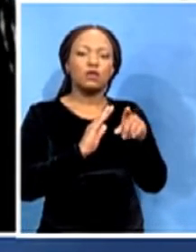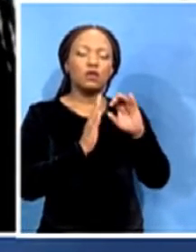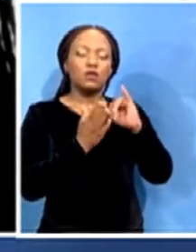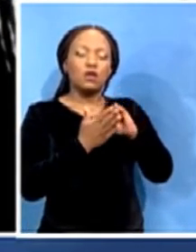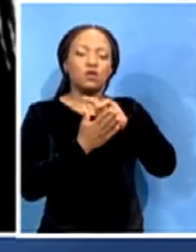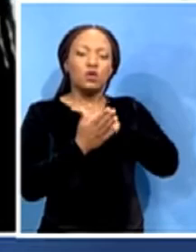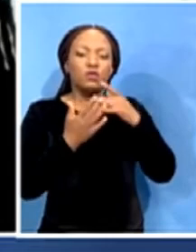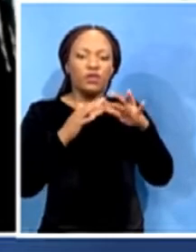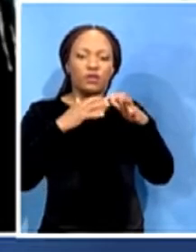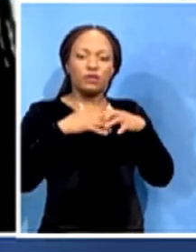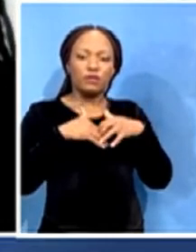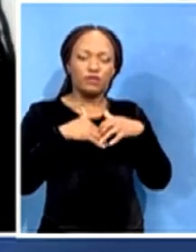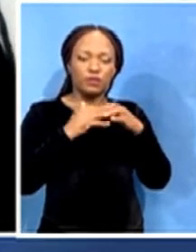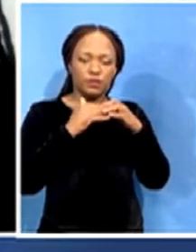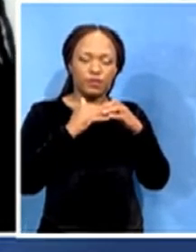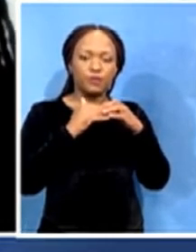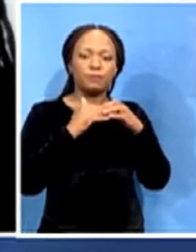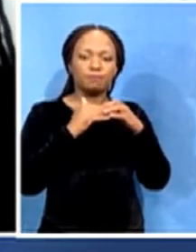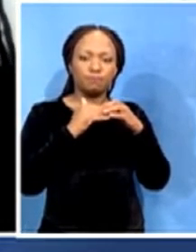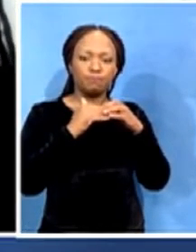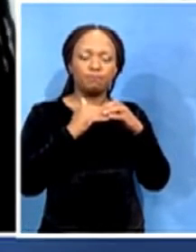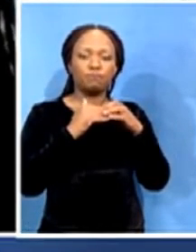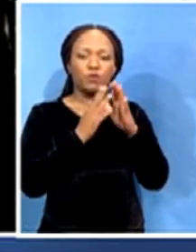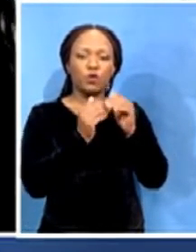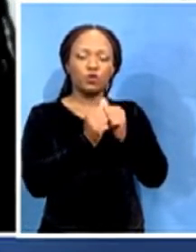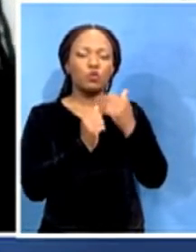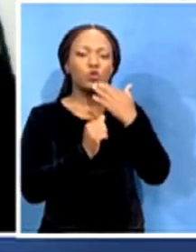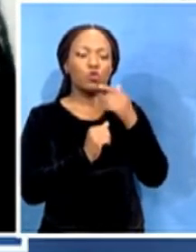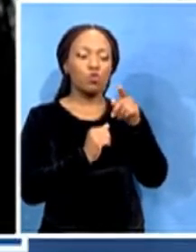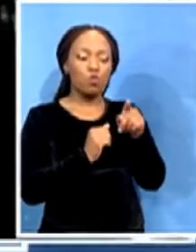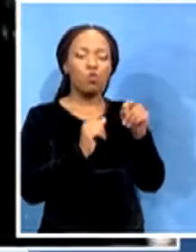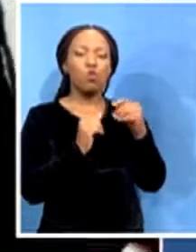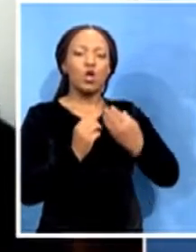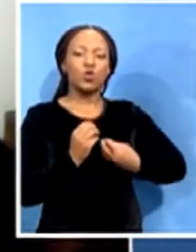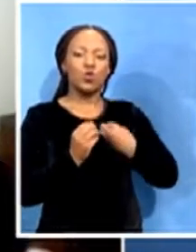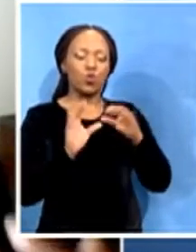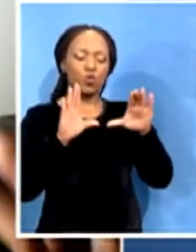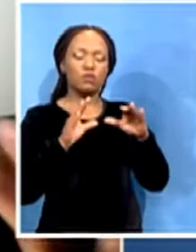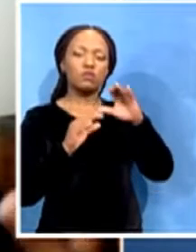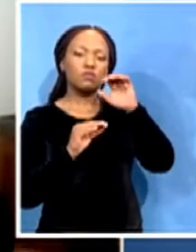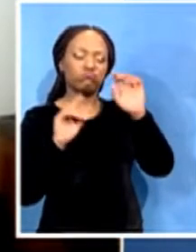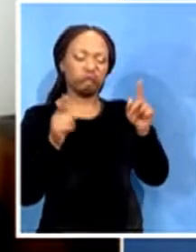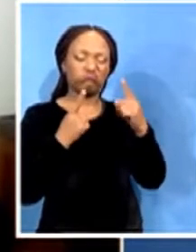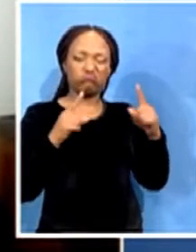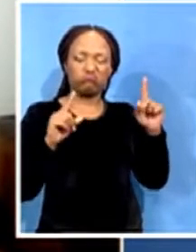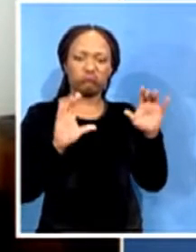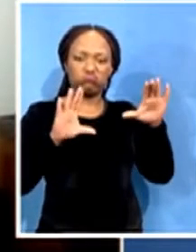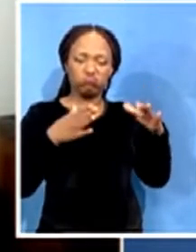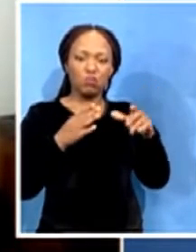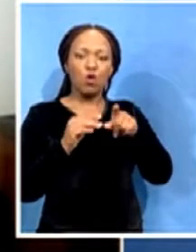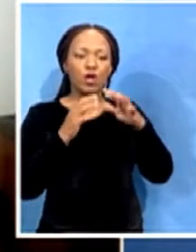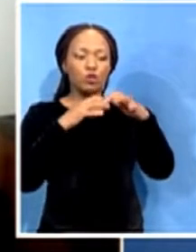with the Ndlovu Youth Choir, bringing it alive and setting it to music, because we're hoping that it's going to reach more people than